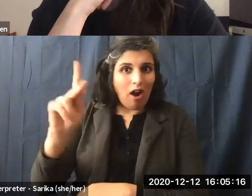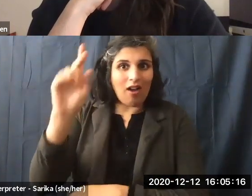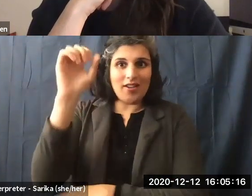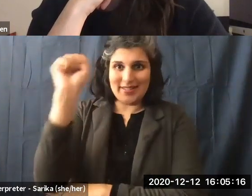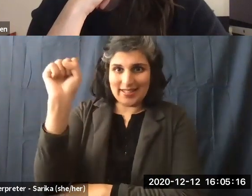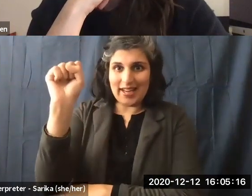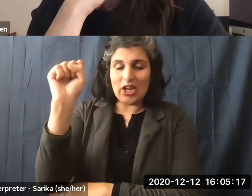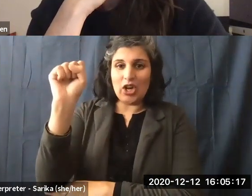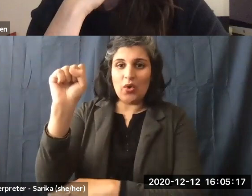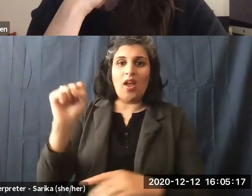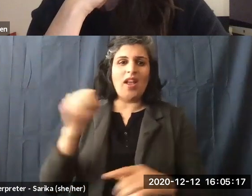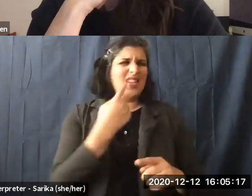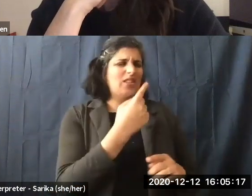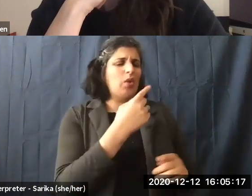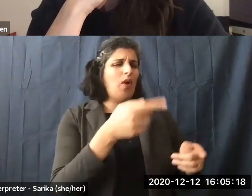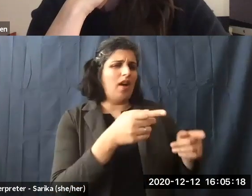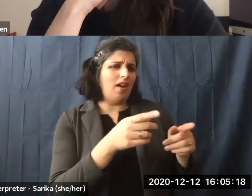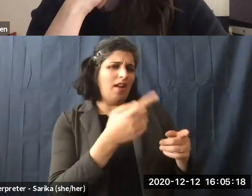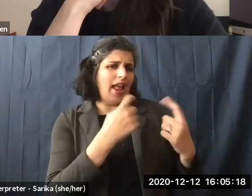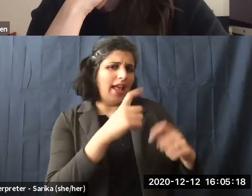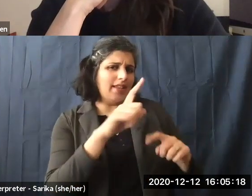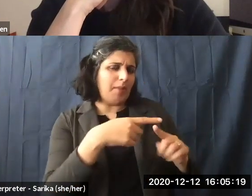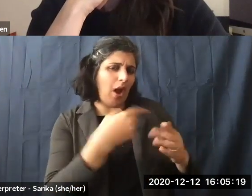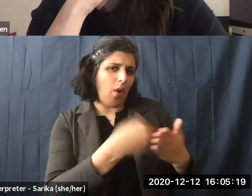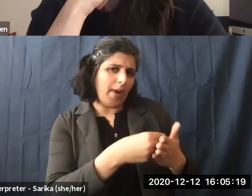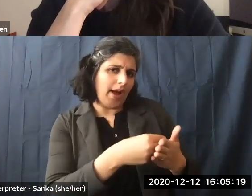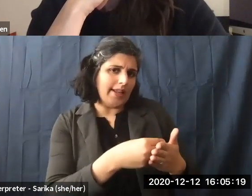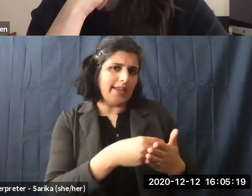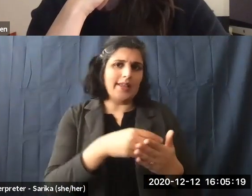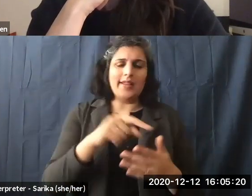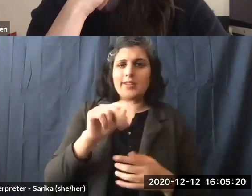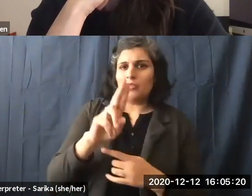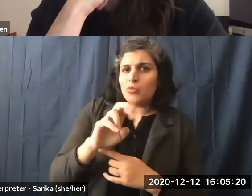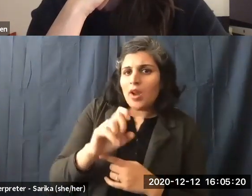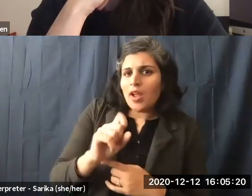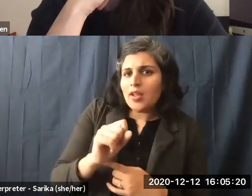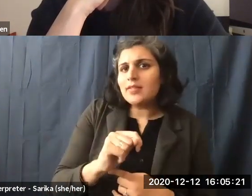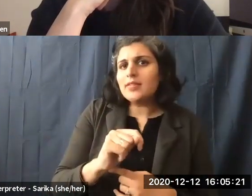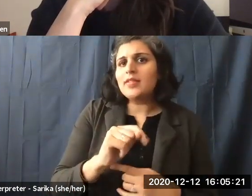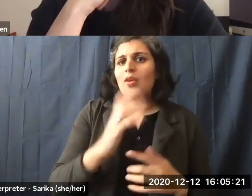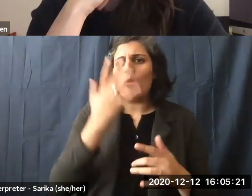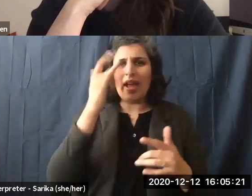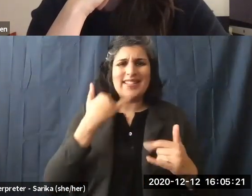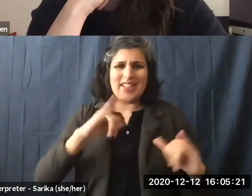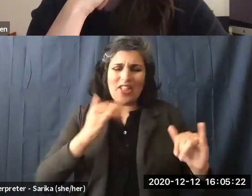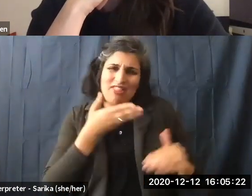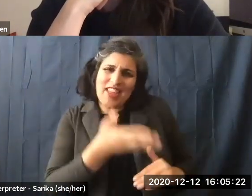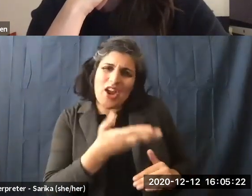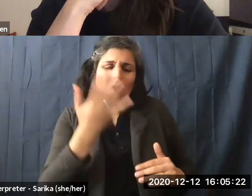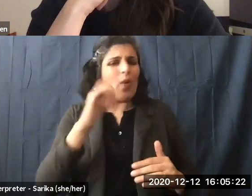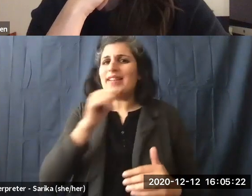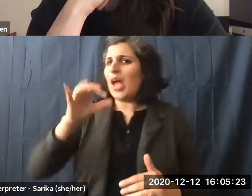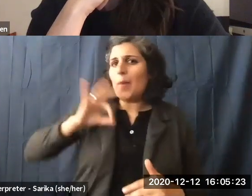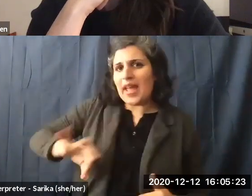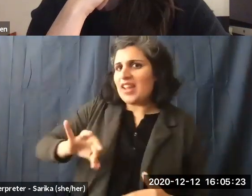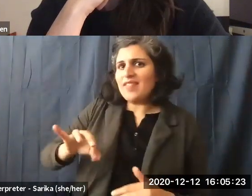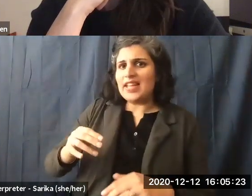about, you know, the money, right? Like there's this money and trust and why is it still there and why isn't it benefiting native communities